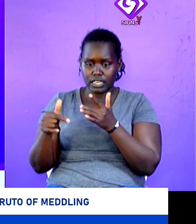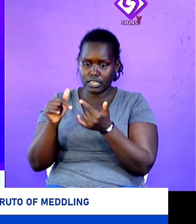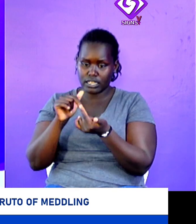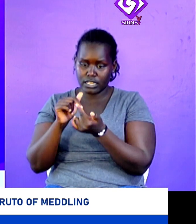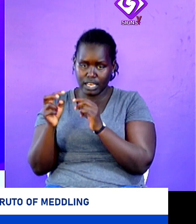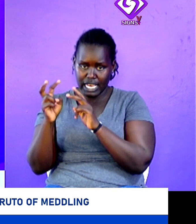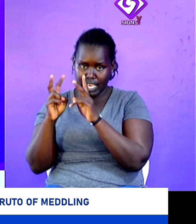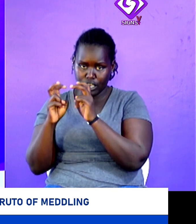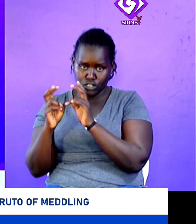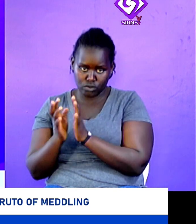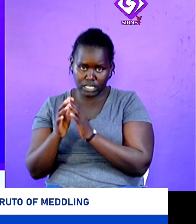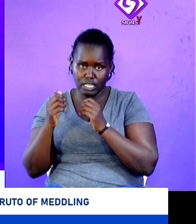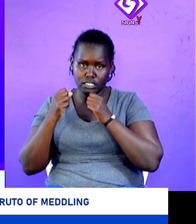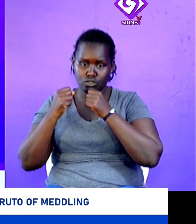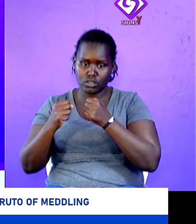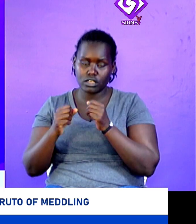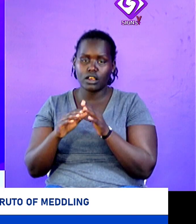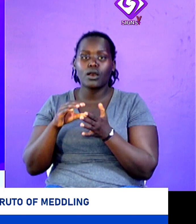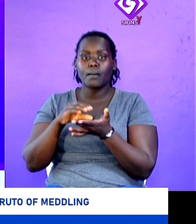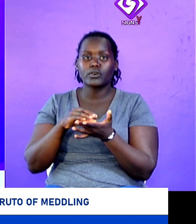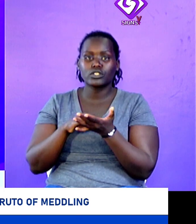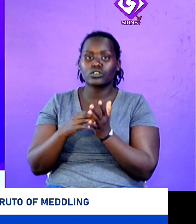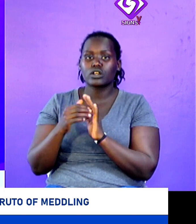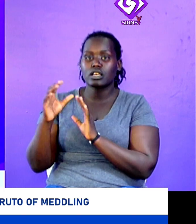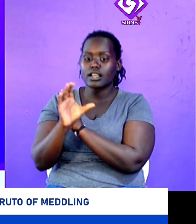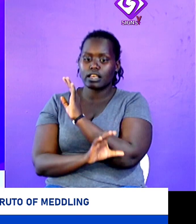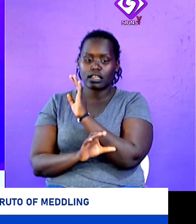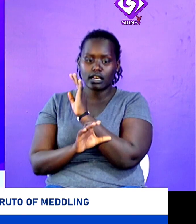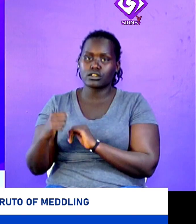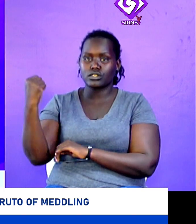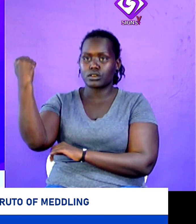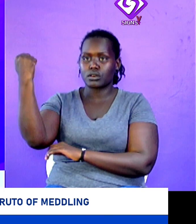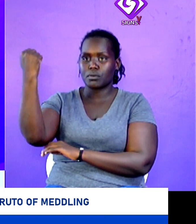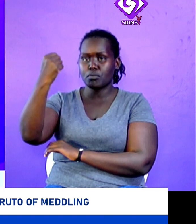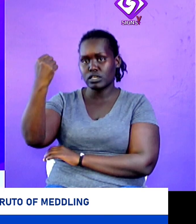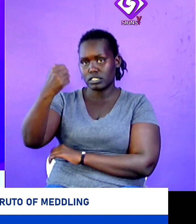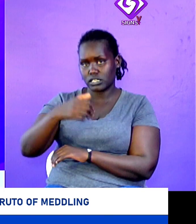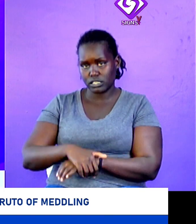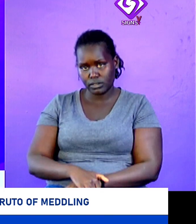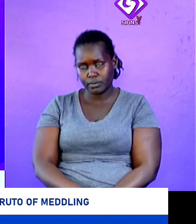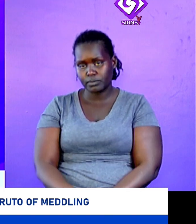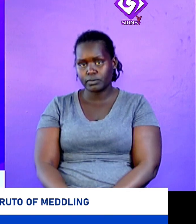its position in the country's political landscape.